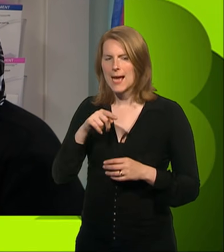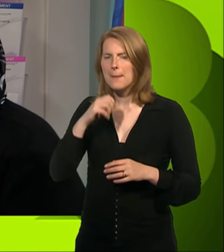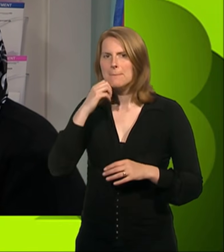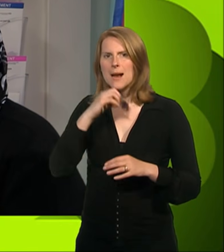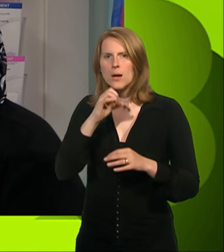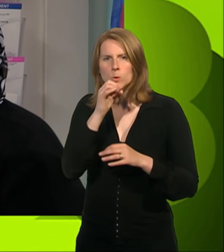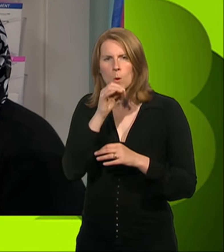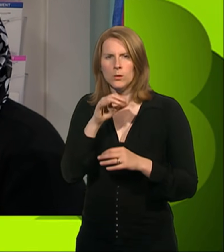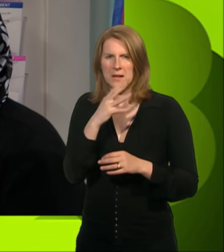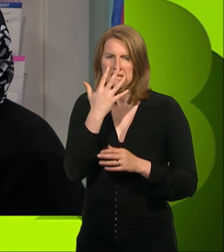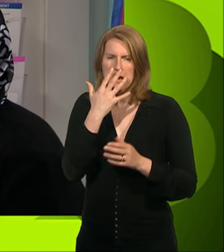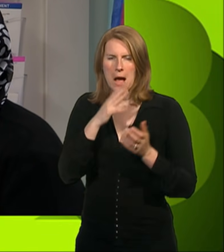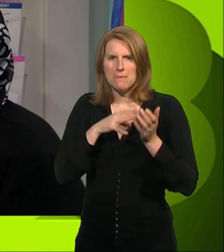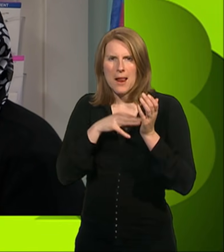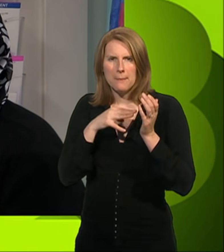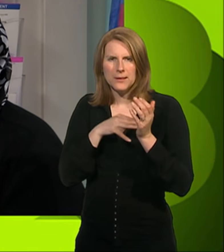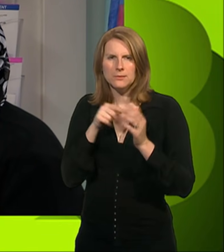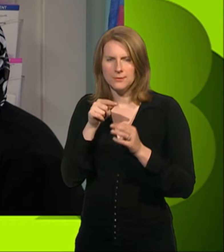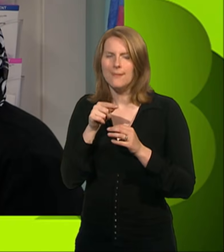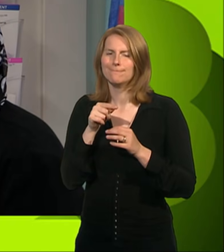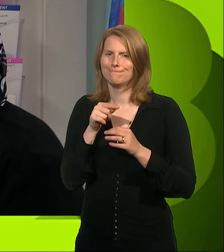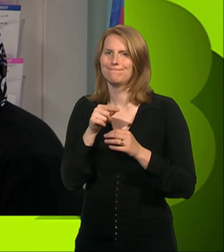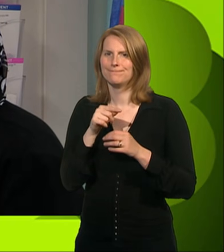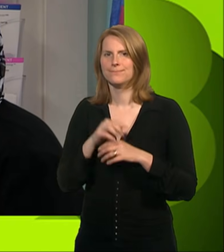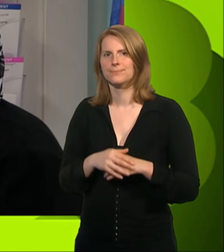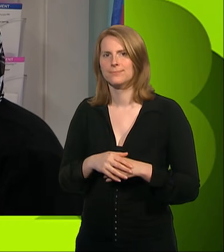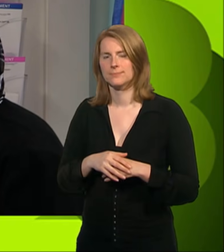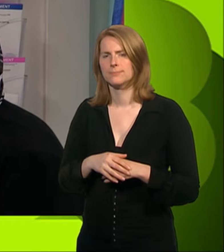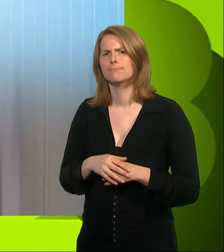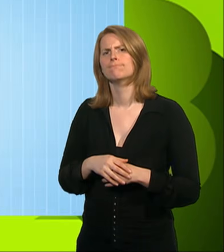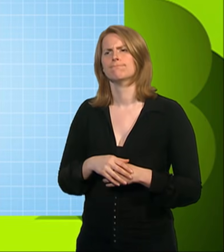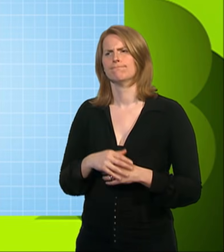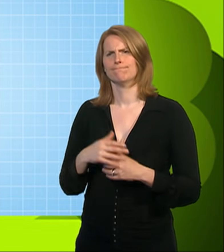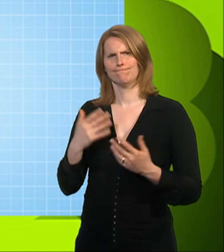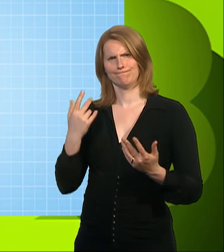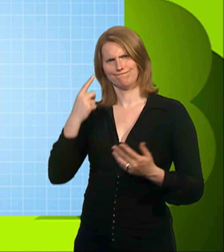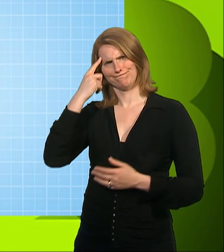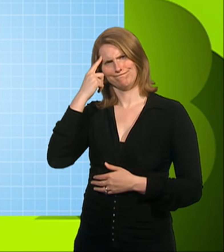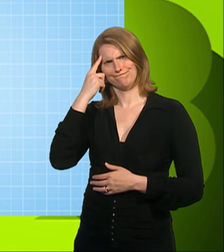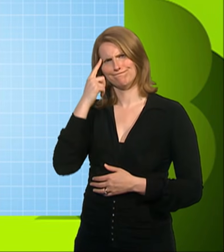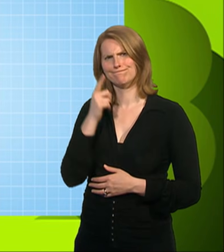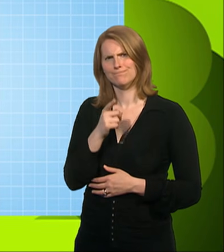black stone, approximately 5 millimeters, in the external ear canal.